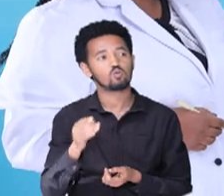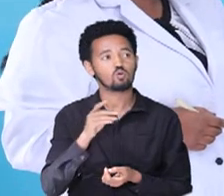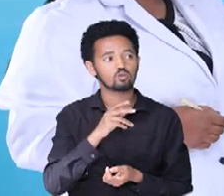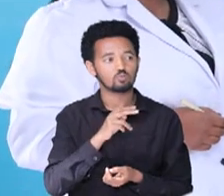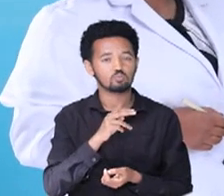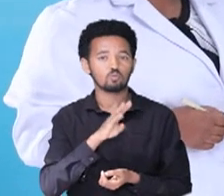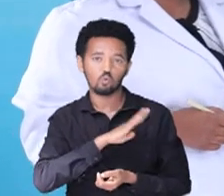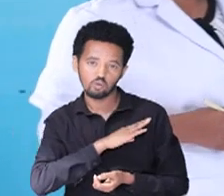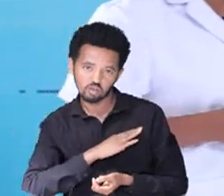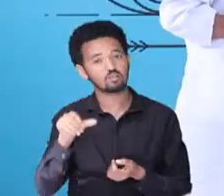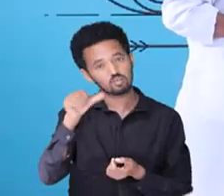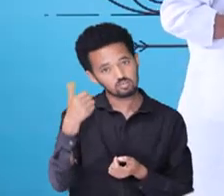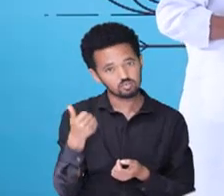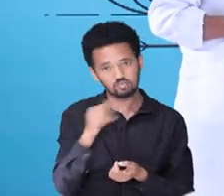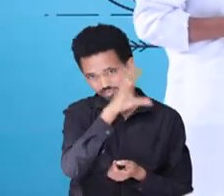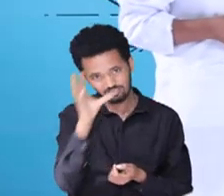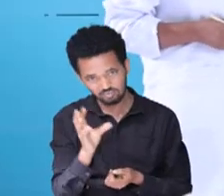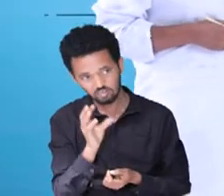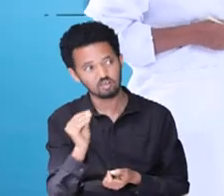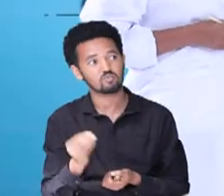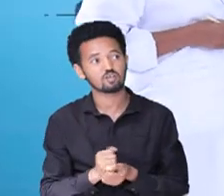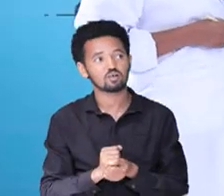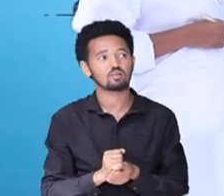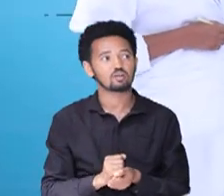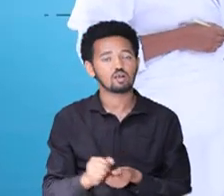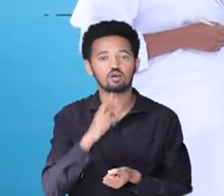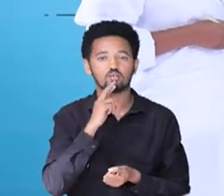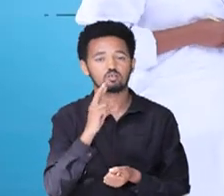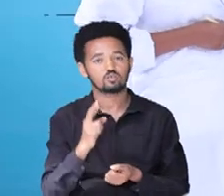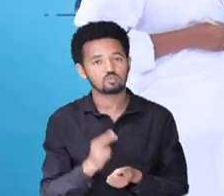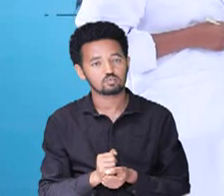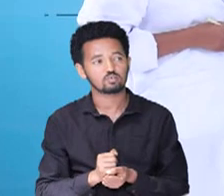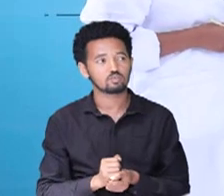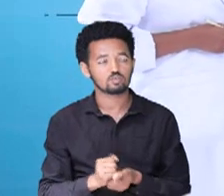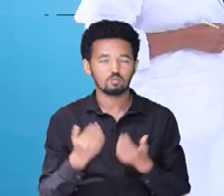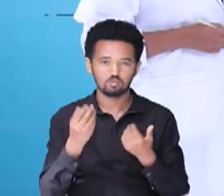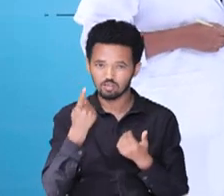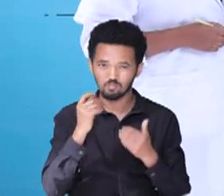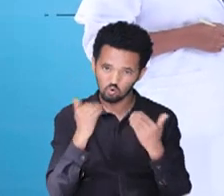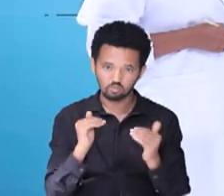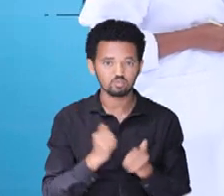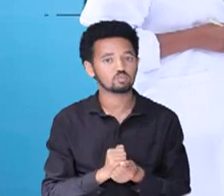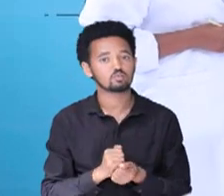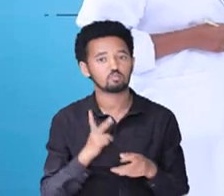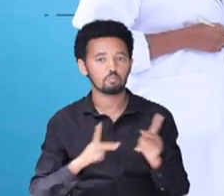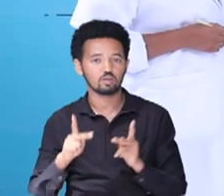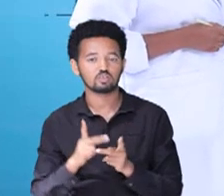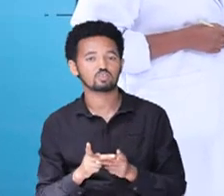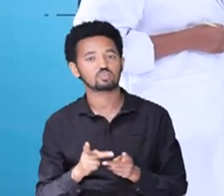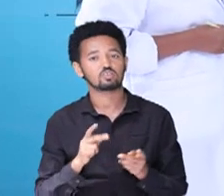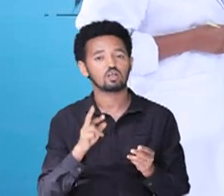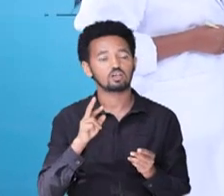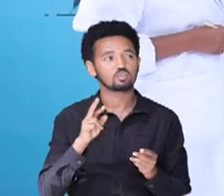Burundi, and Southern Africa province of KwaZulu-Natal are the most densely populated region